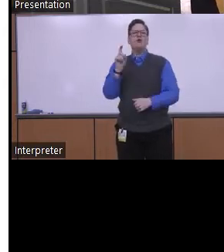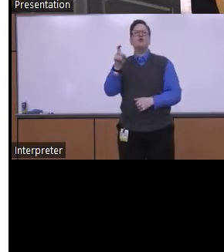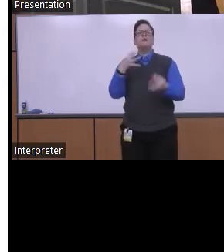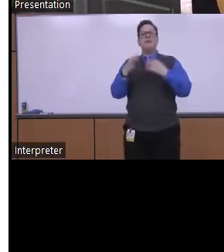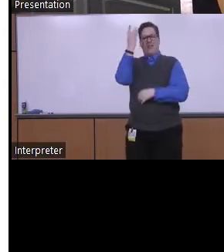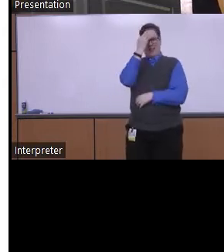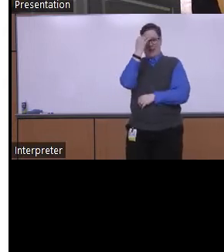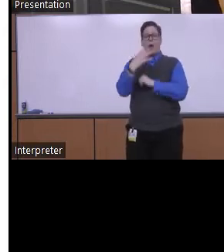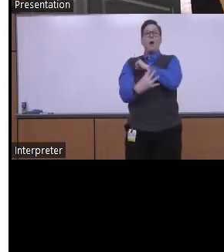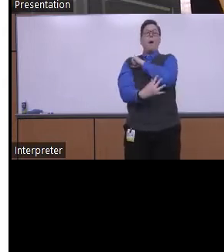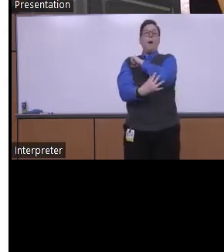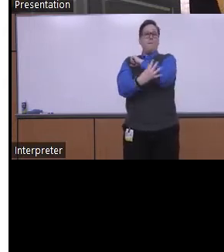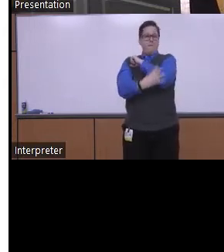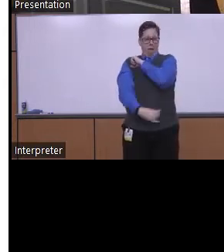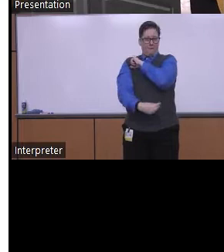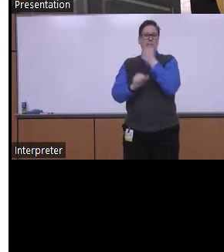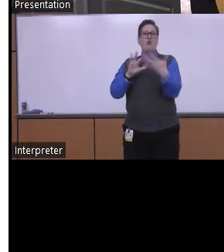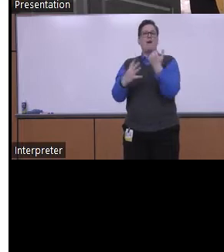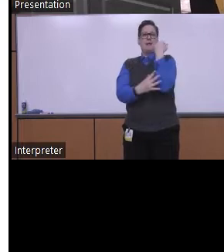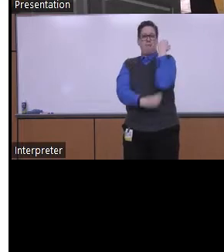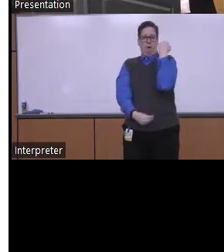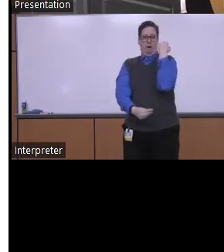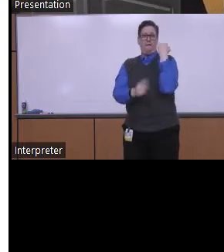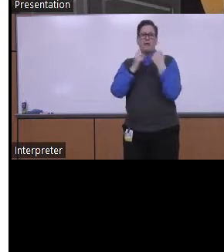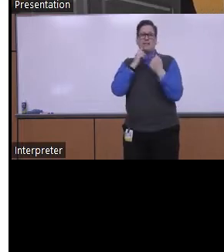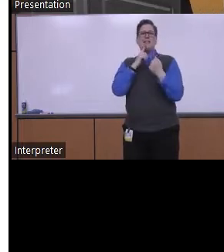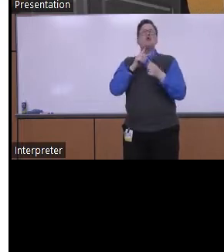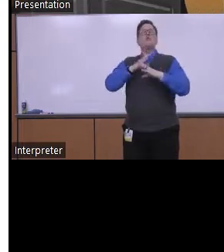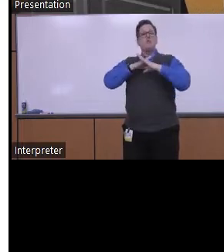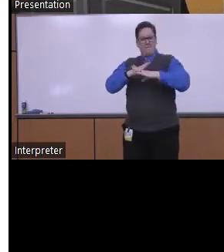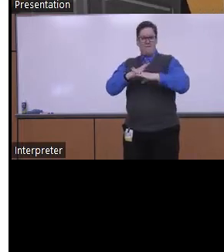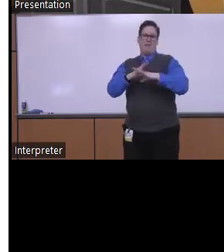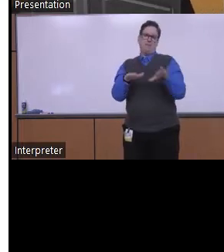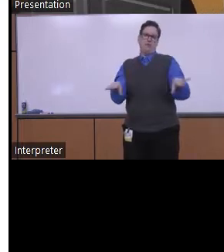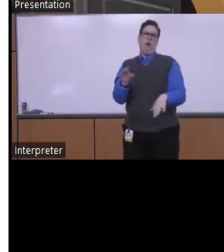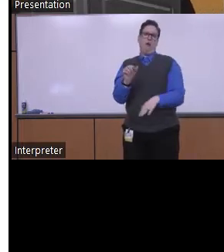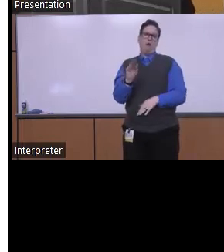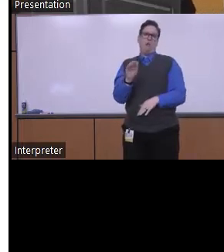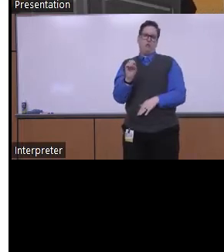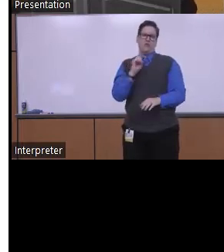about poverty and addressing poverty as a form of primary prevention of child abuse.